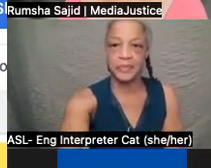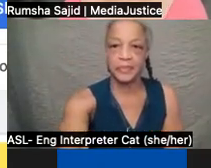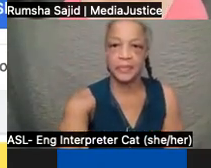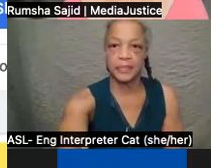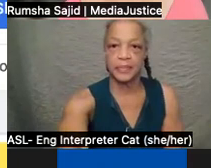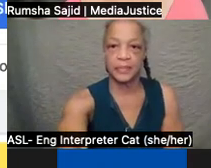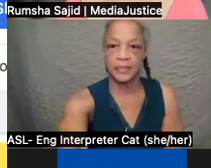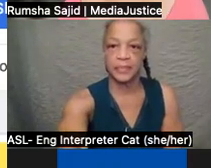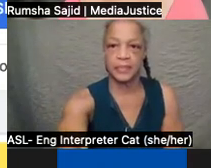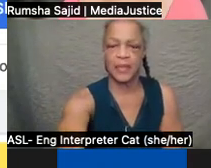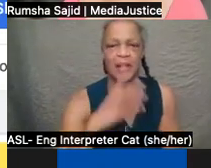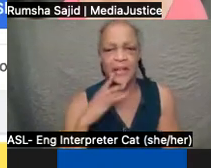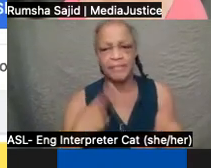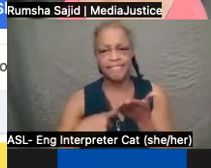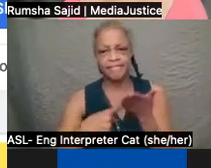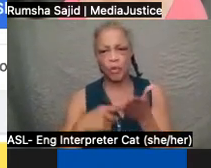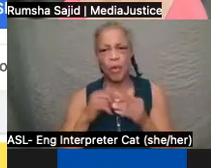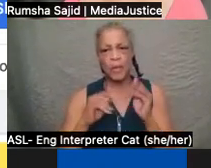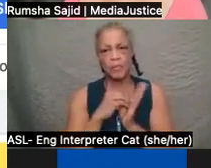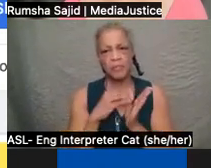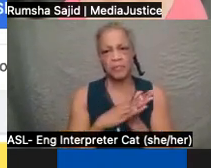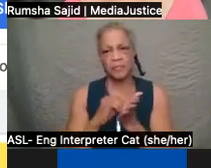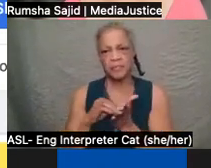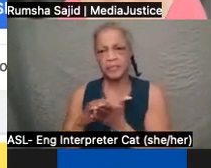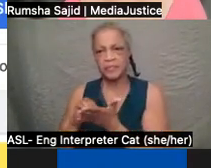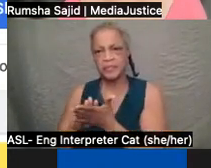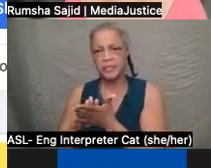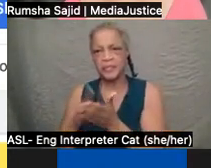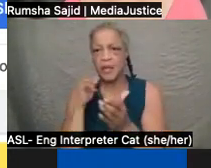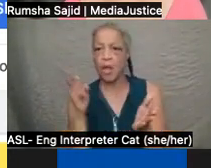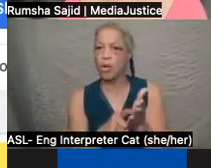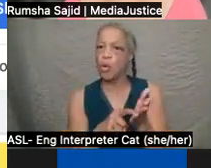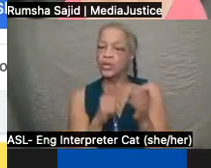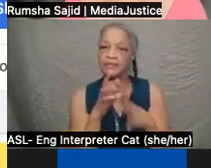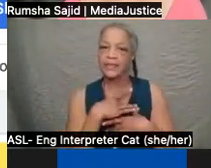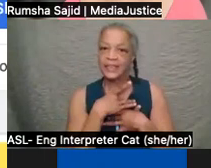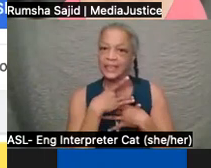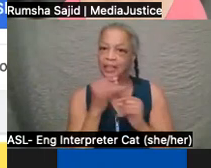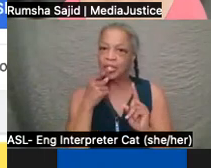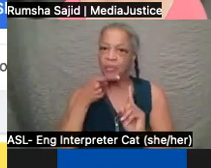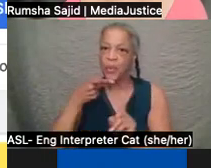So, let's talk about what folks wrote down. I'm noticing a lot of really interesting points.